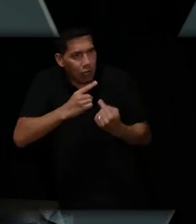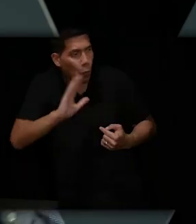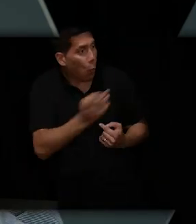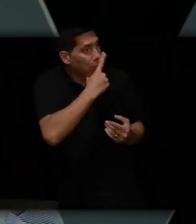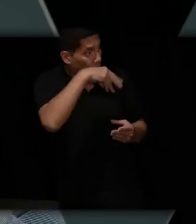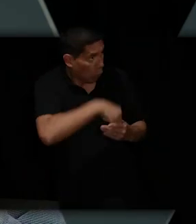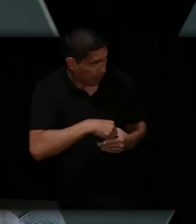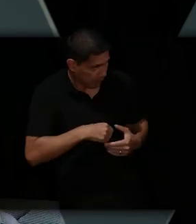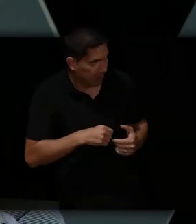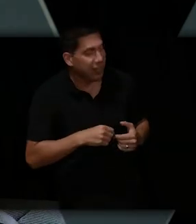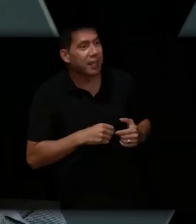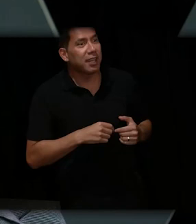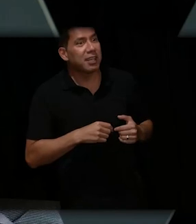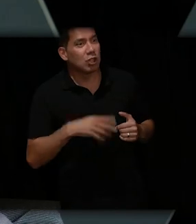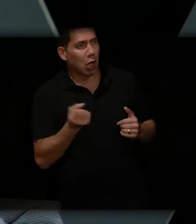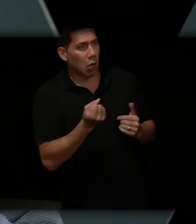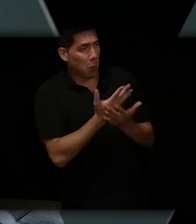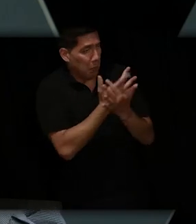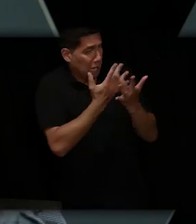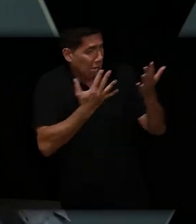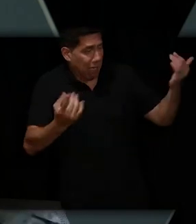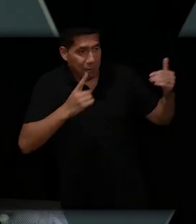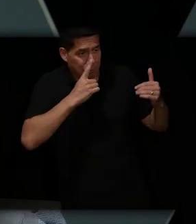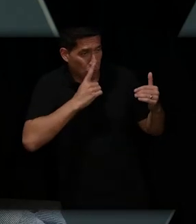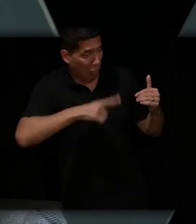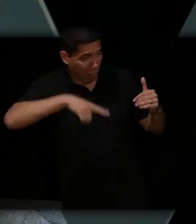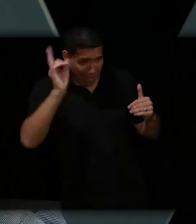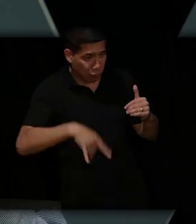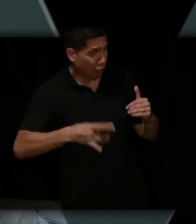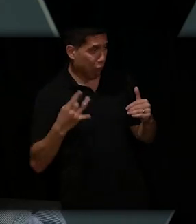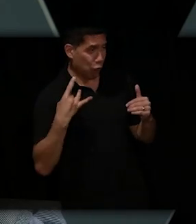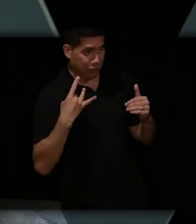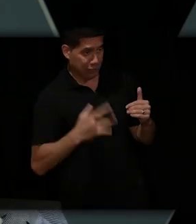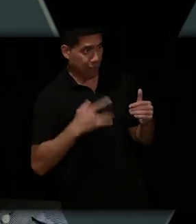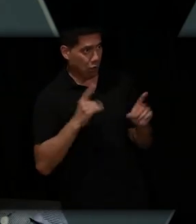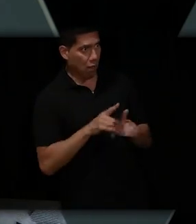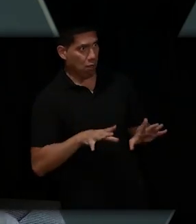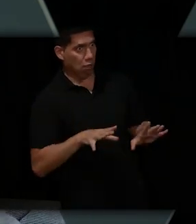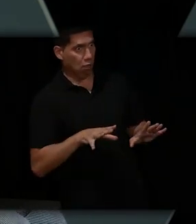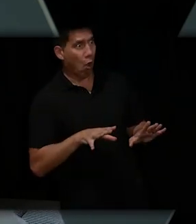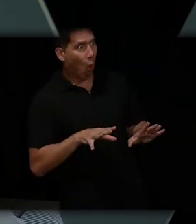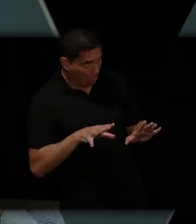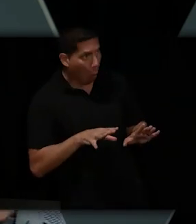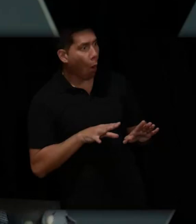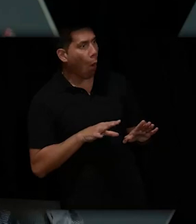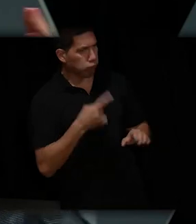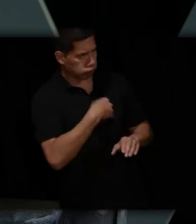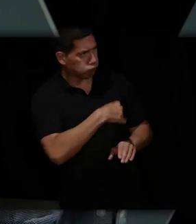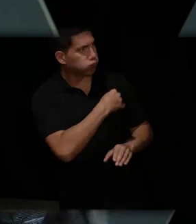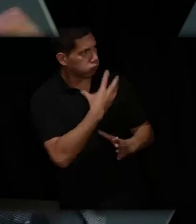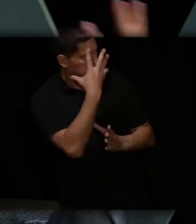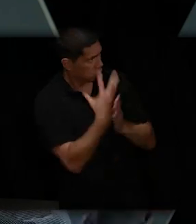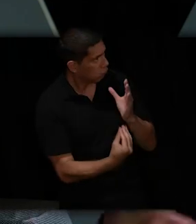takes hundreds of people, thousands of volunteers feeling that way, feeling invested in it. And then of course, there's the